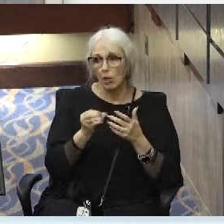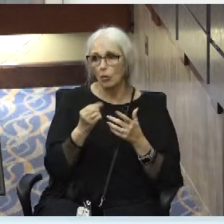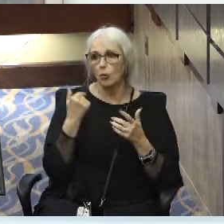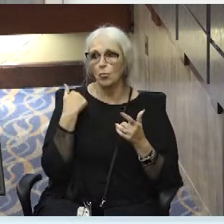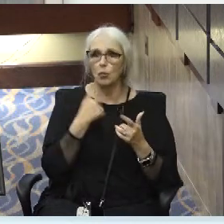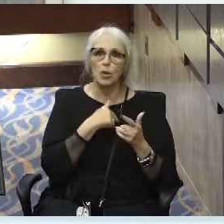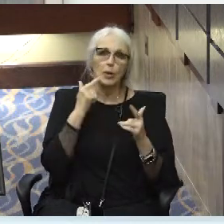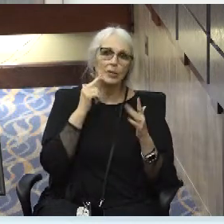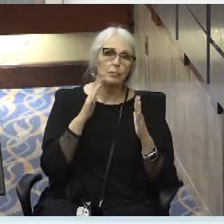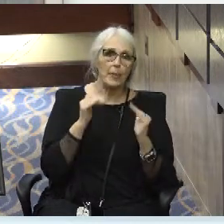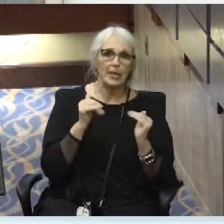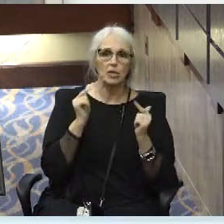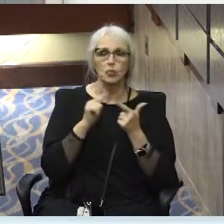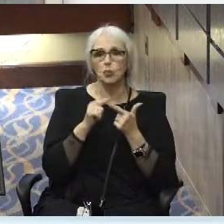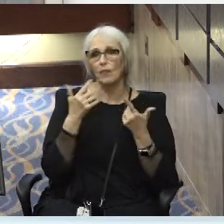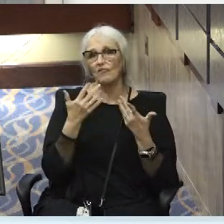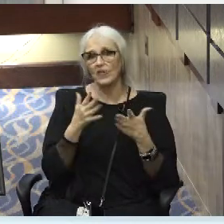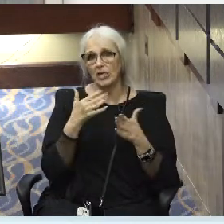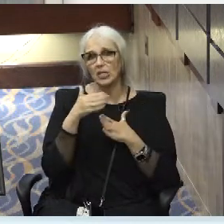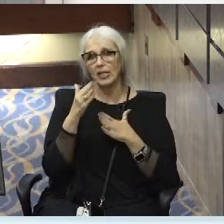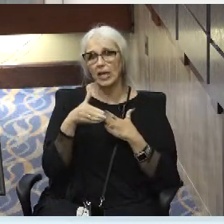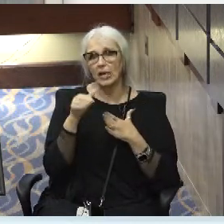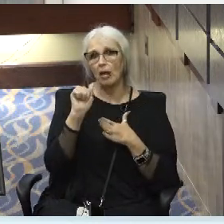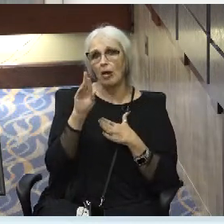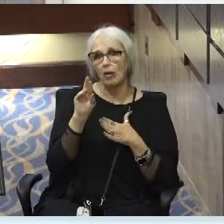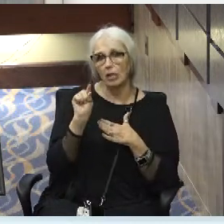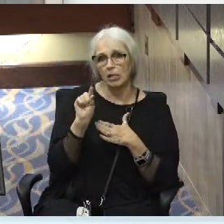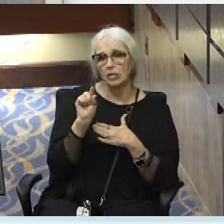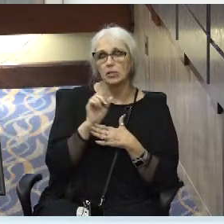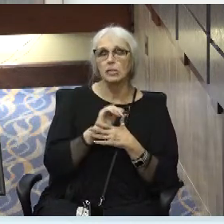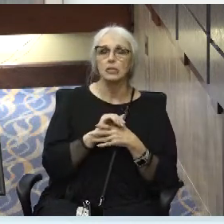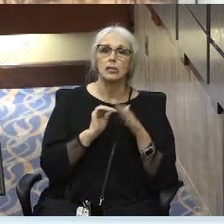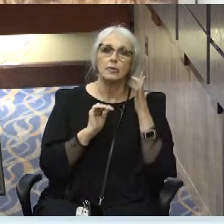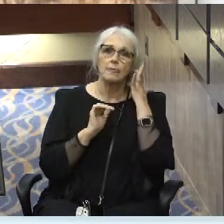that to be complete the end of August.